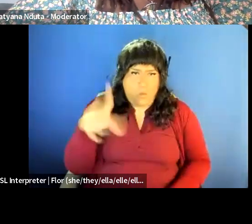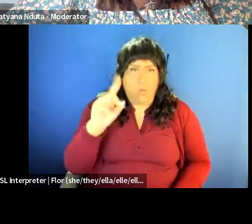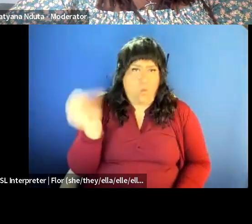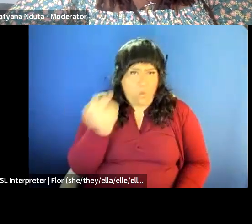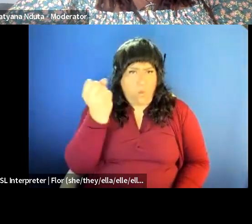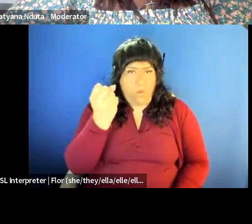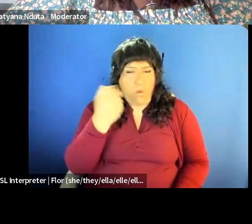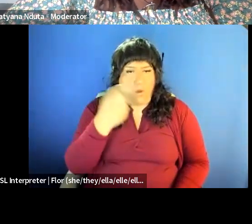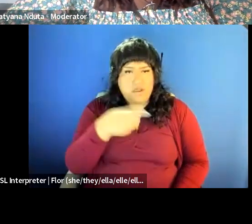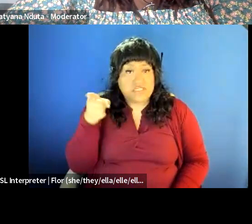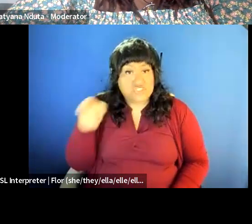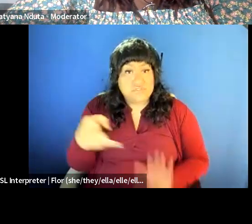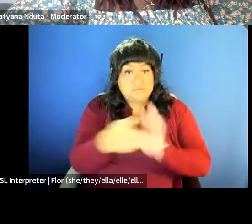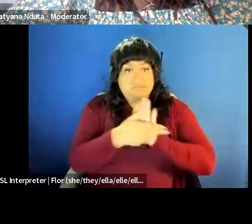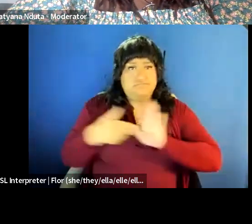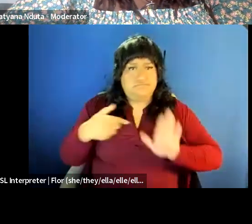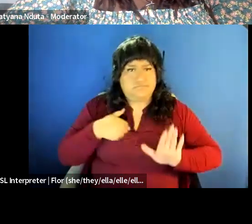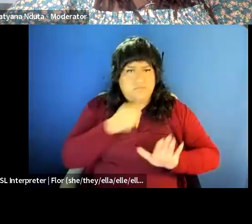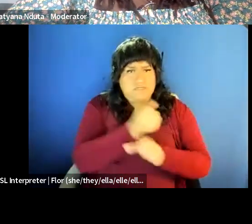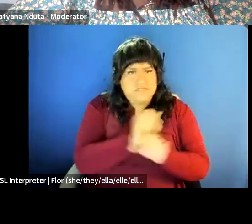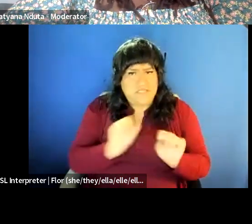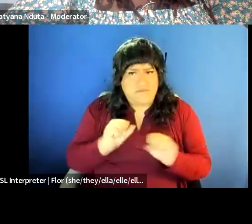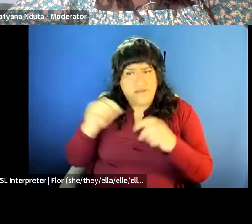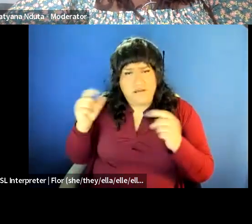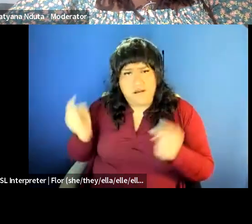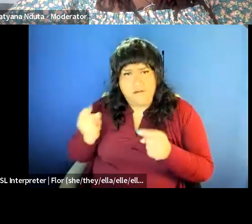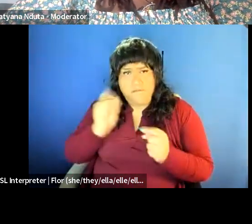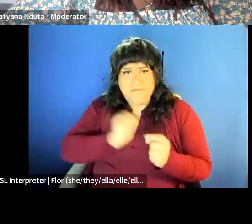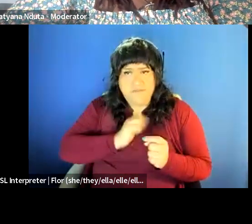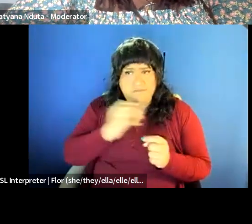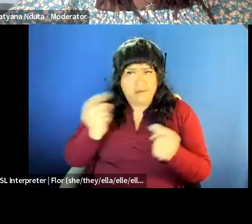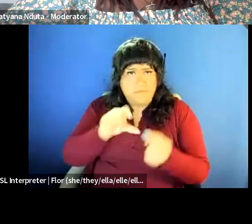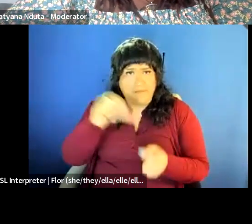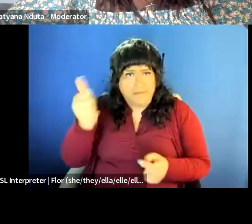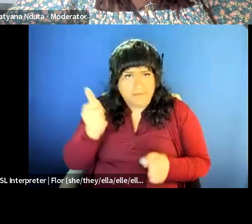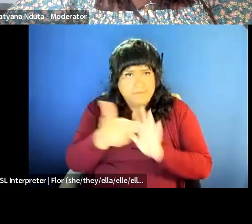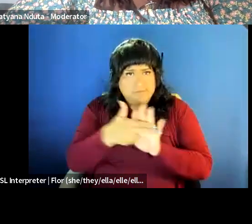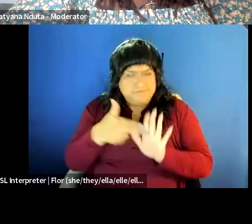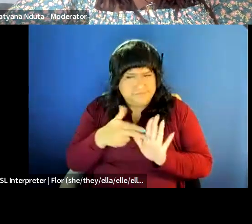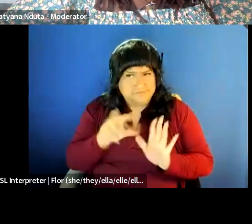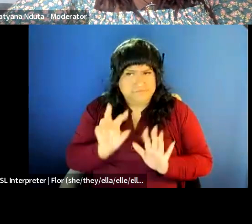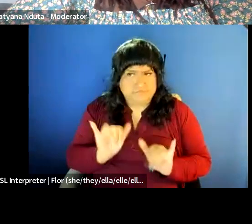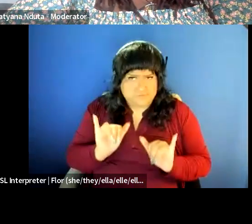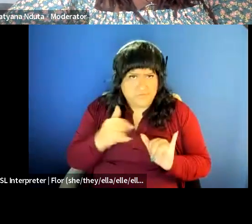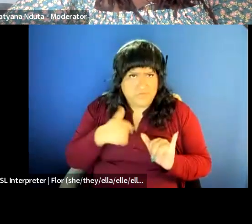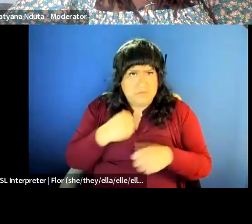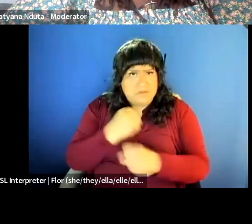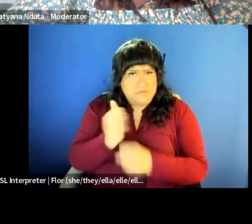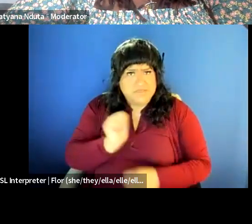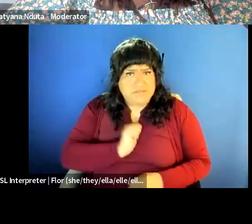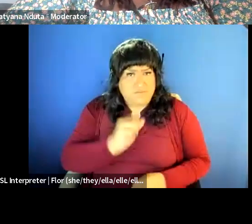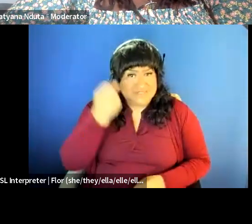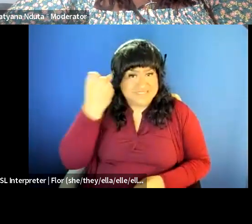myself and to others. And so I found myself having to protect myself for 16 days, psychiatric